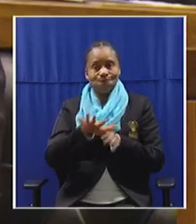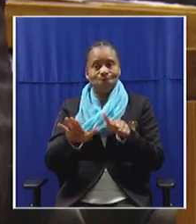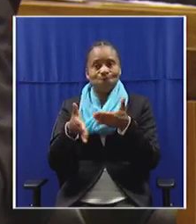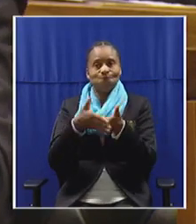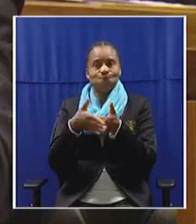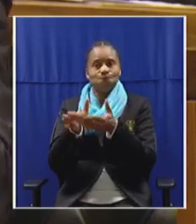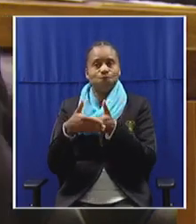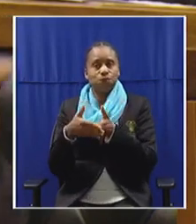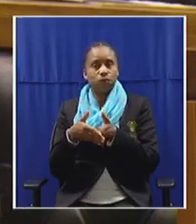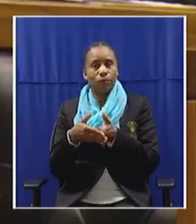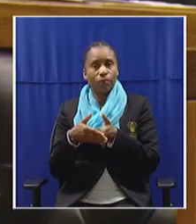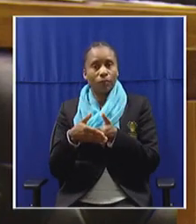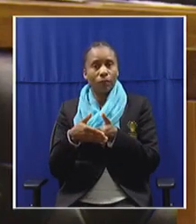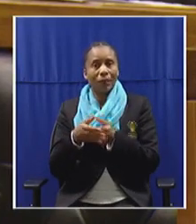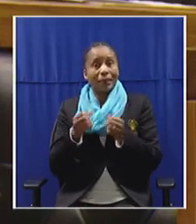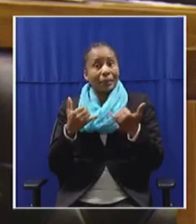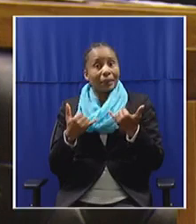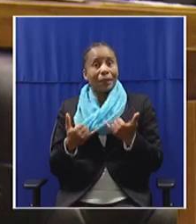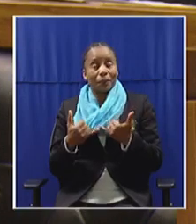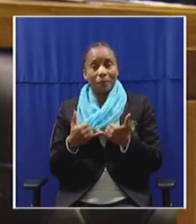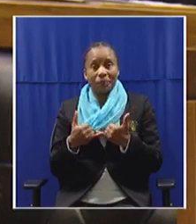Now, in a space of